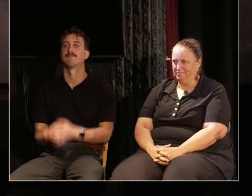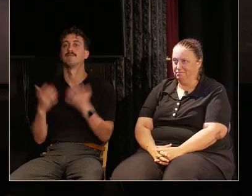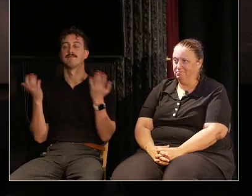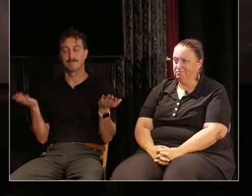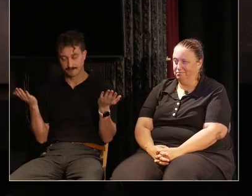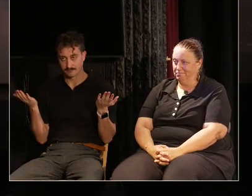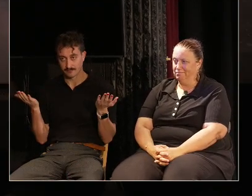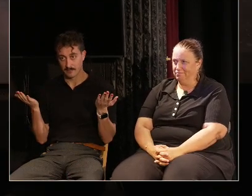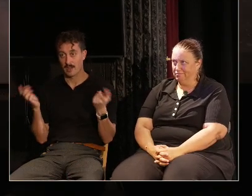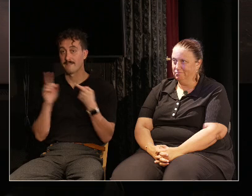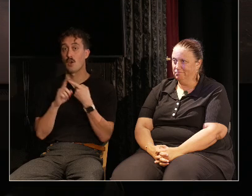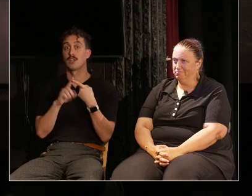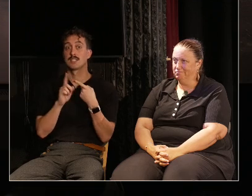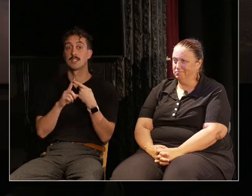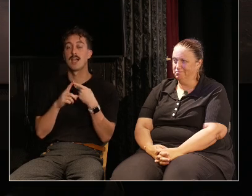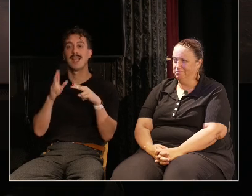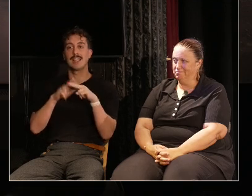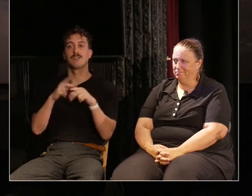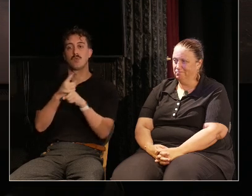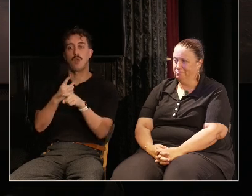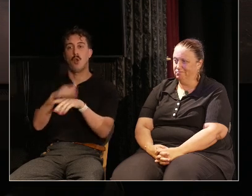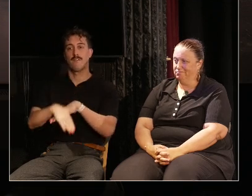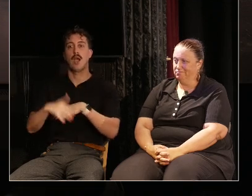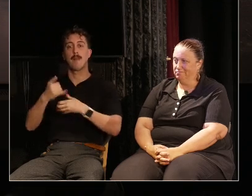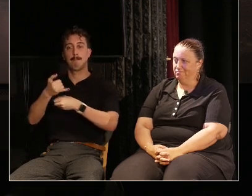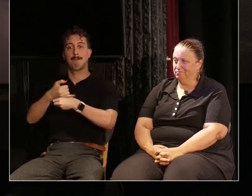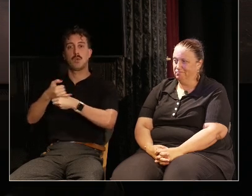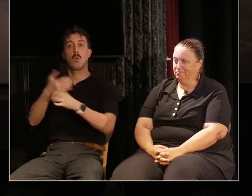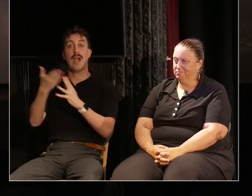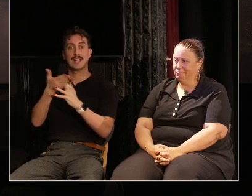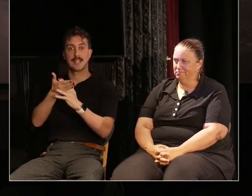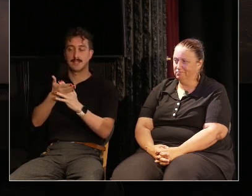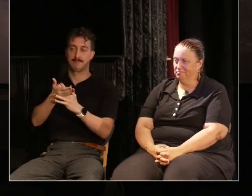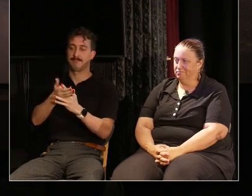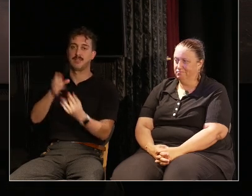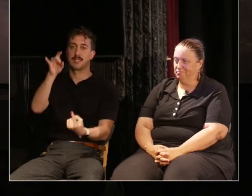mean, firstly, if it's to do with medical access, then that is paramount,